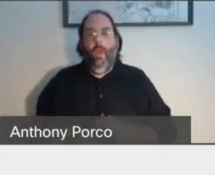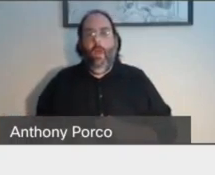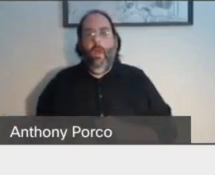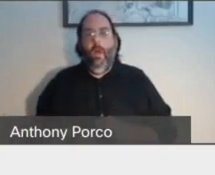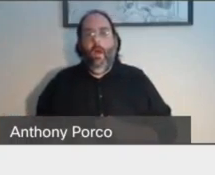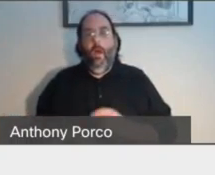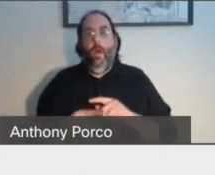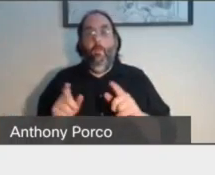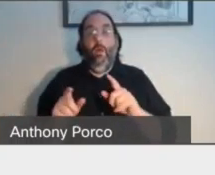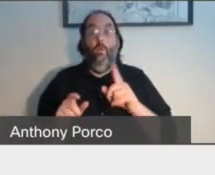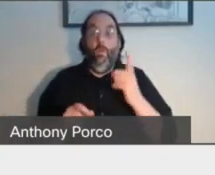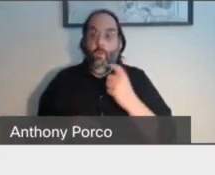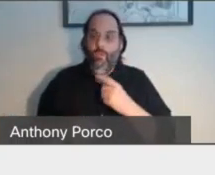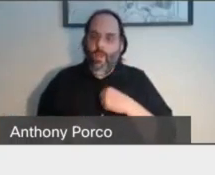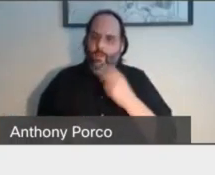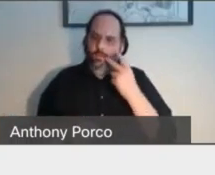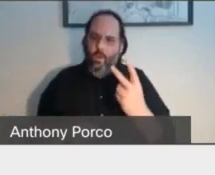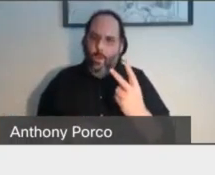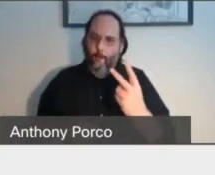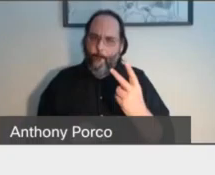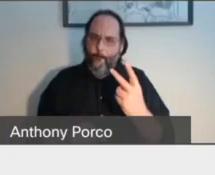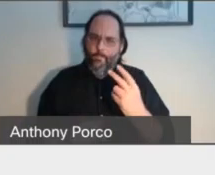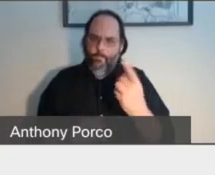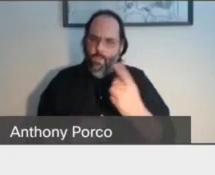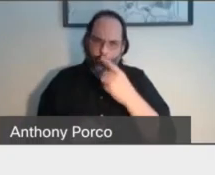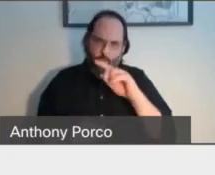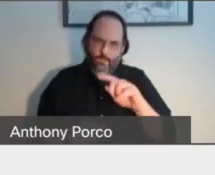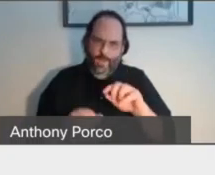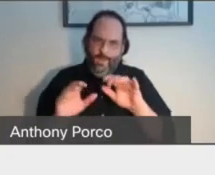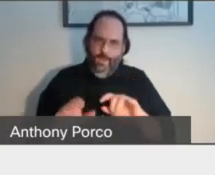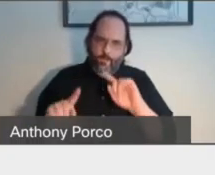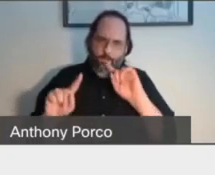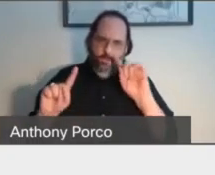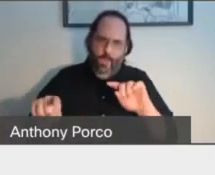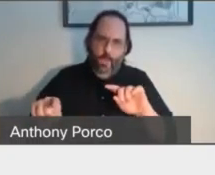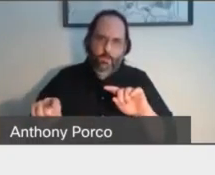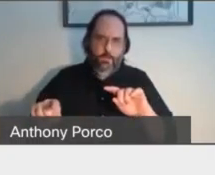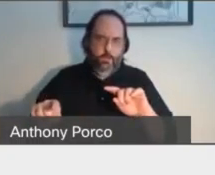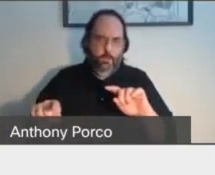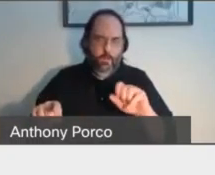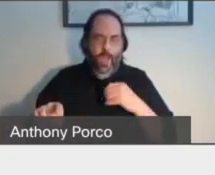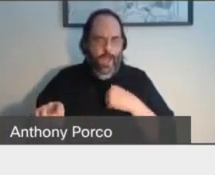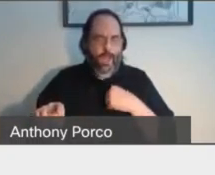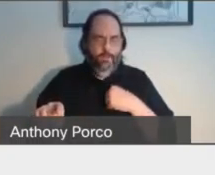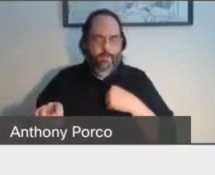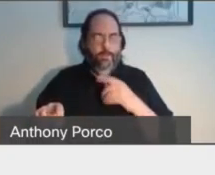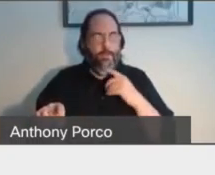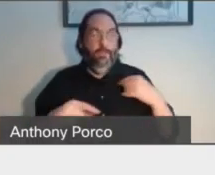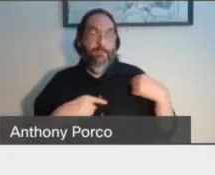But the one question I saw was, and if someone can type the response so that I have it, from the very